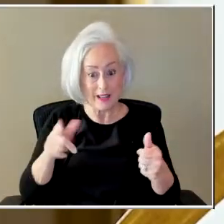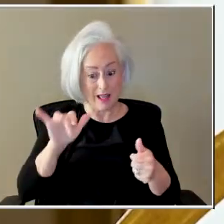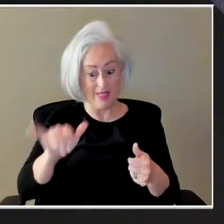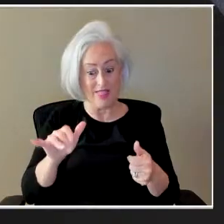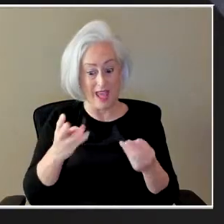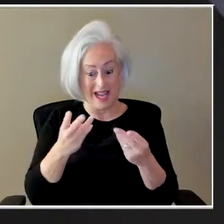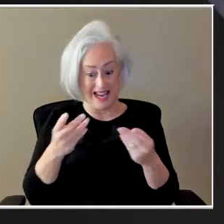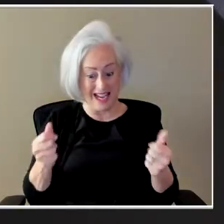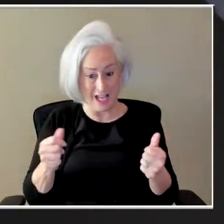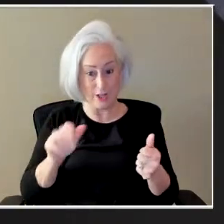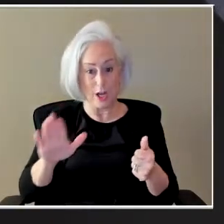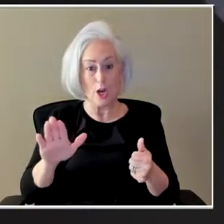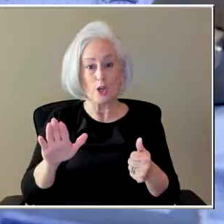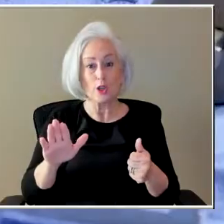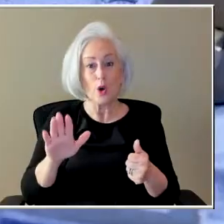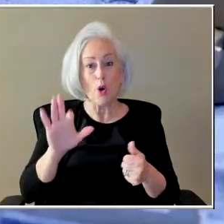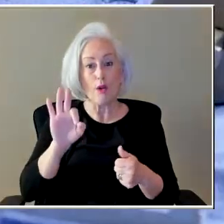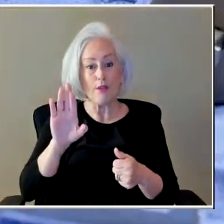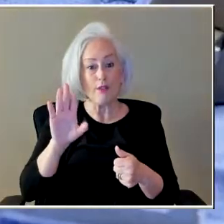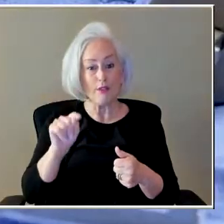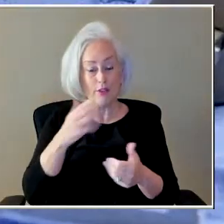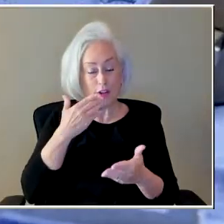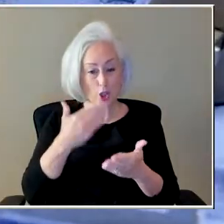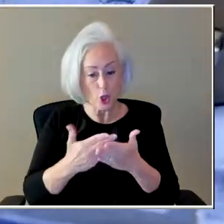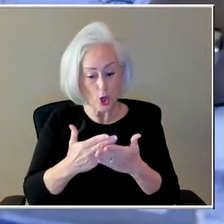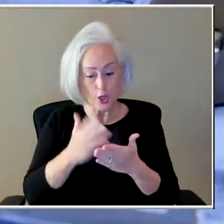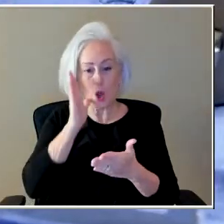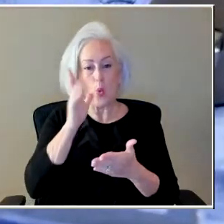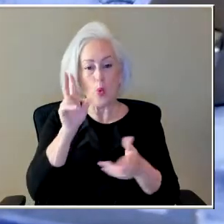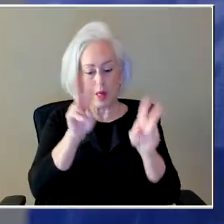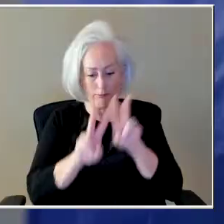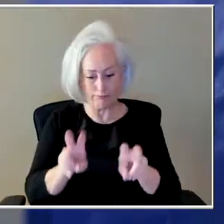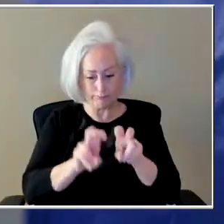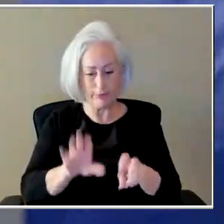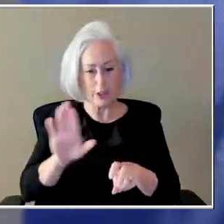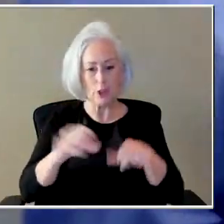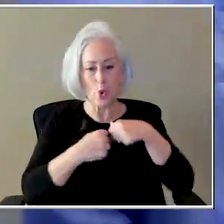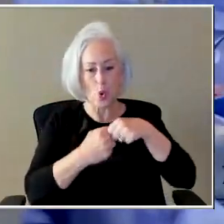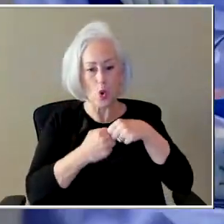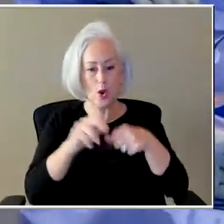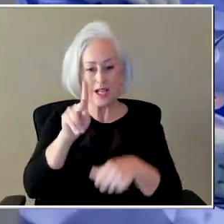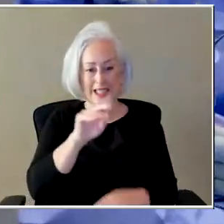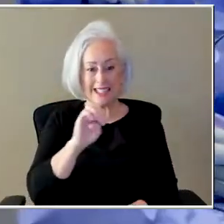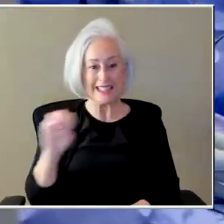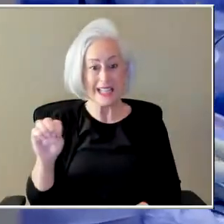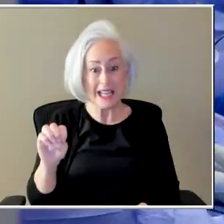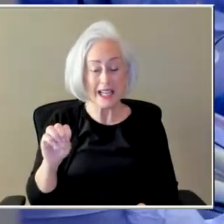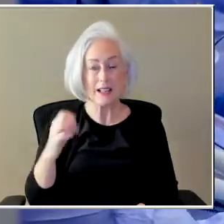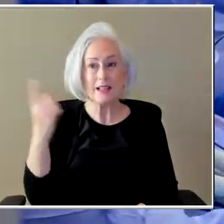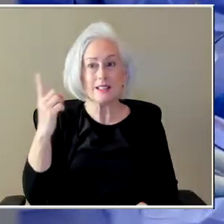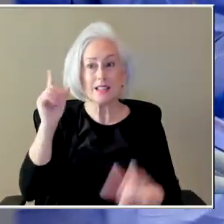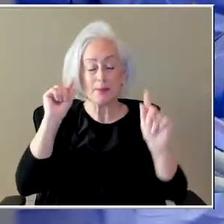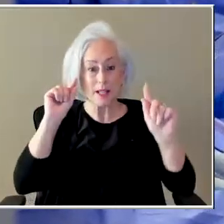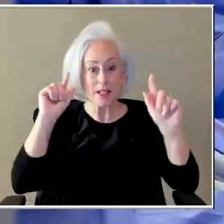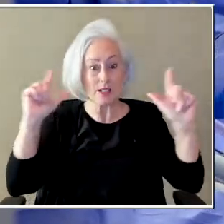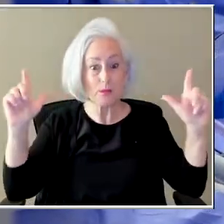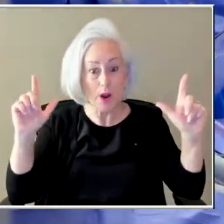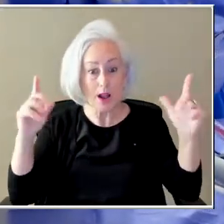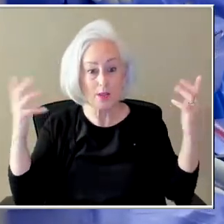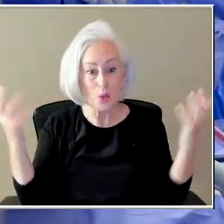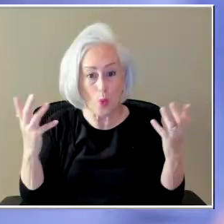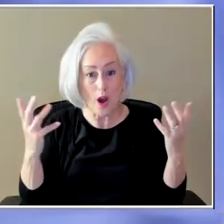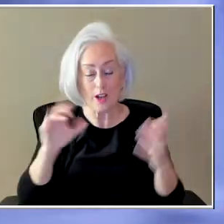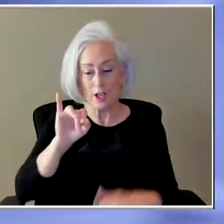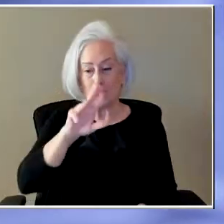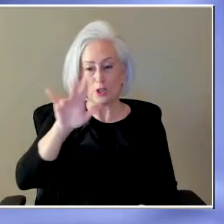then we'll assess your knees. That assessment revealed something surprising. Joyce was a great candidate for robotic double